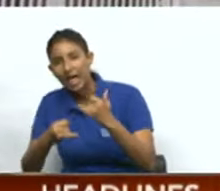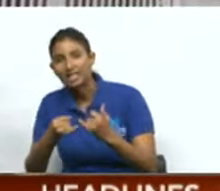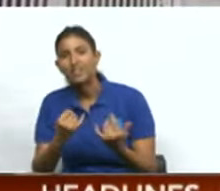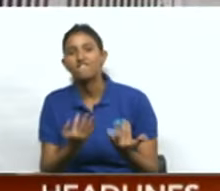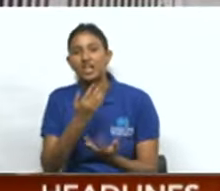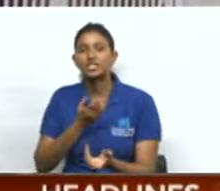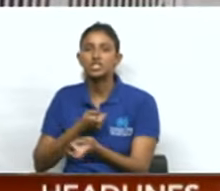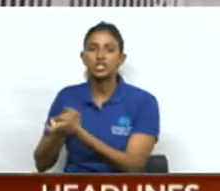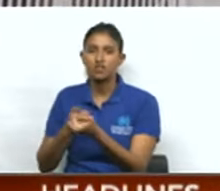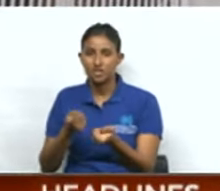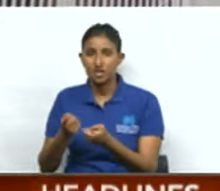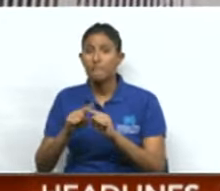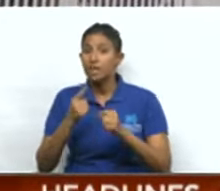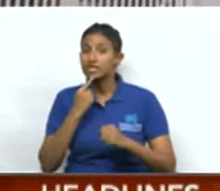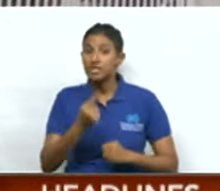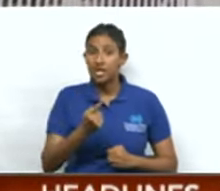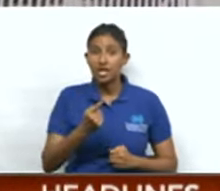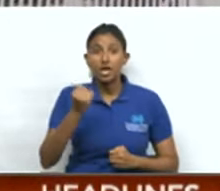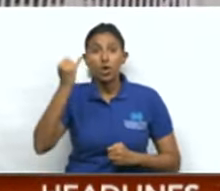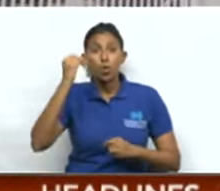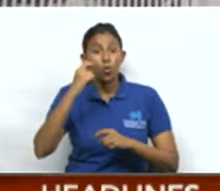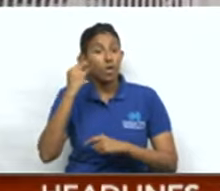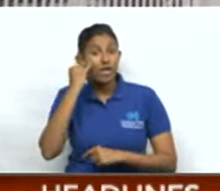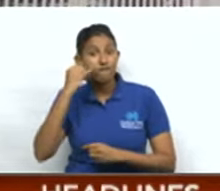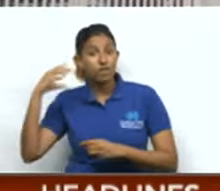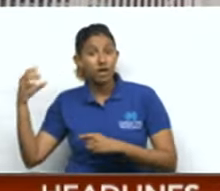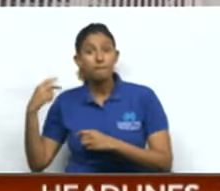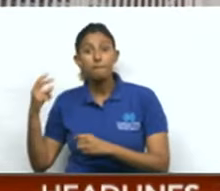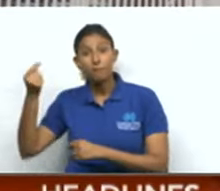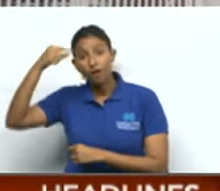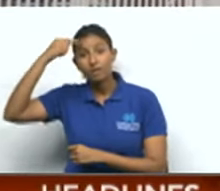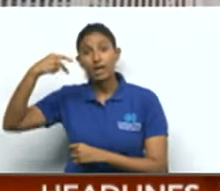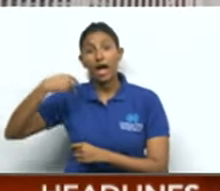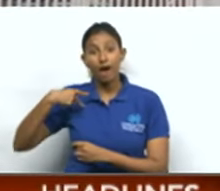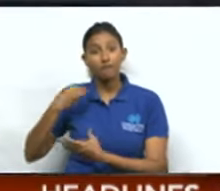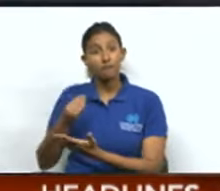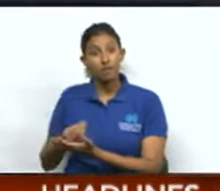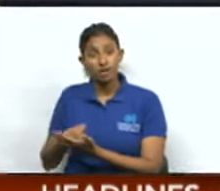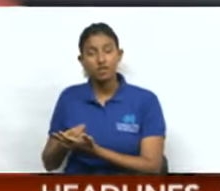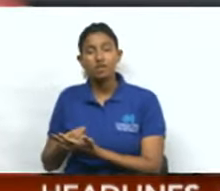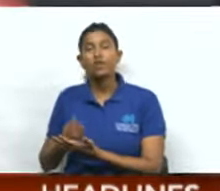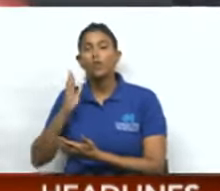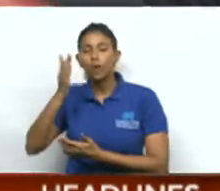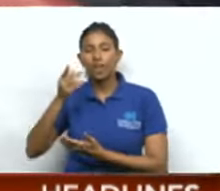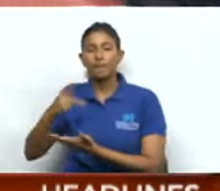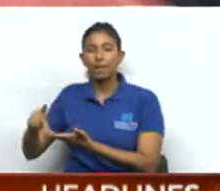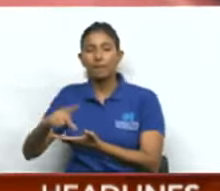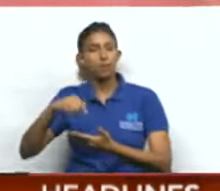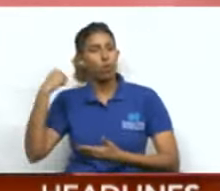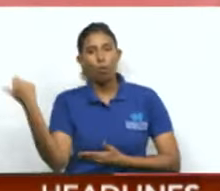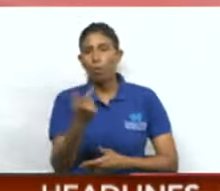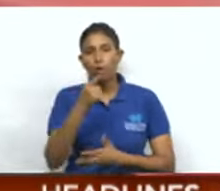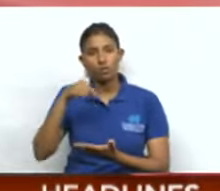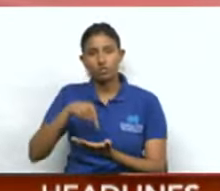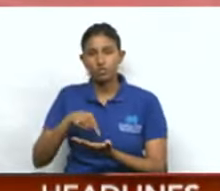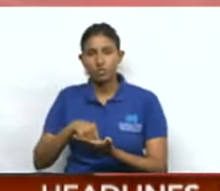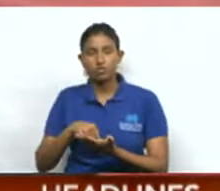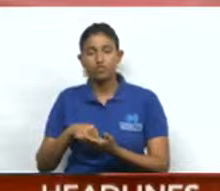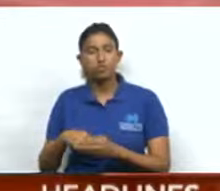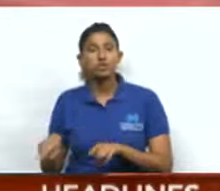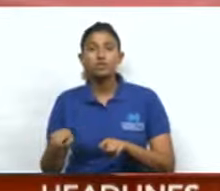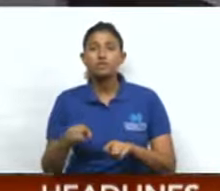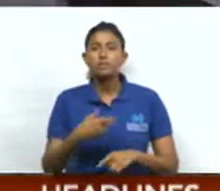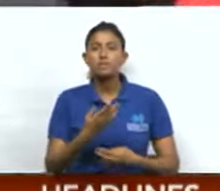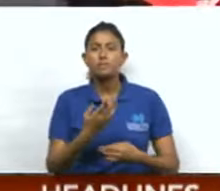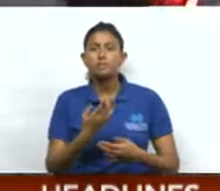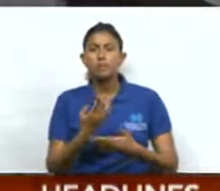the money is there, he believes the government will pay officers what they are due. Similarly, head of the Trinidad and Tobago Police